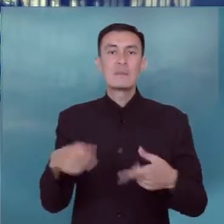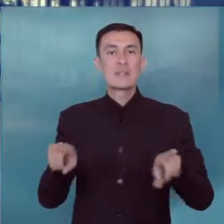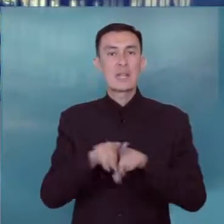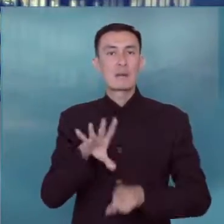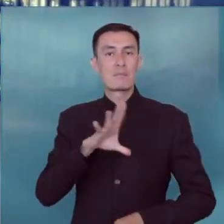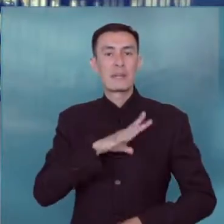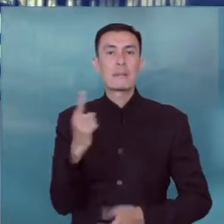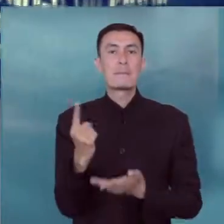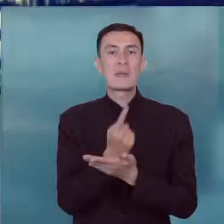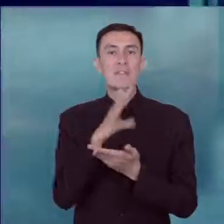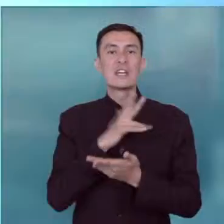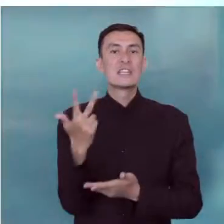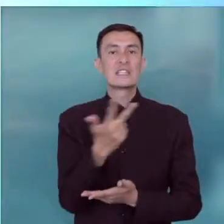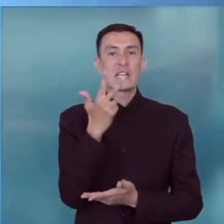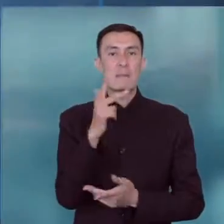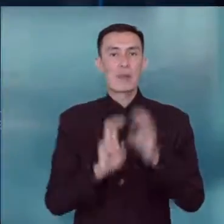industrial revolutions